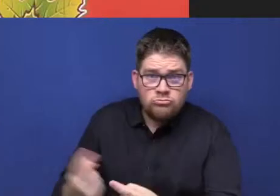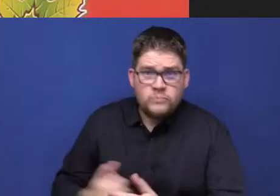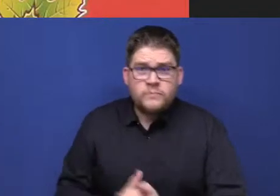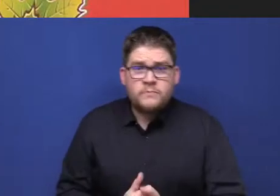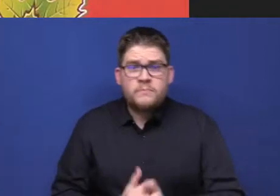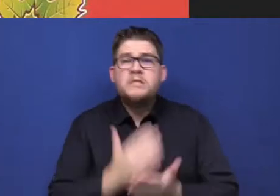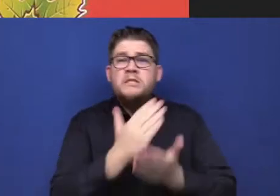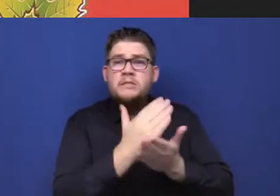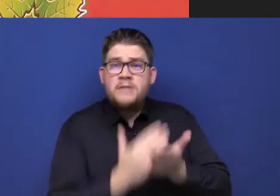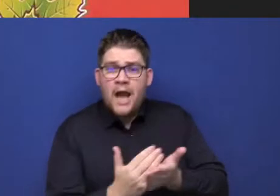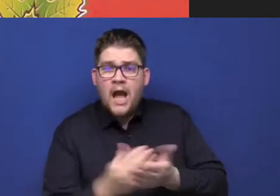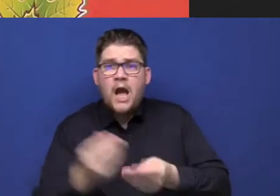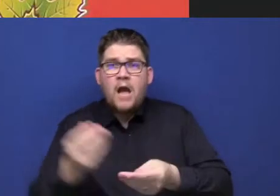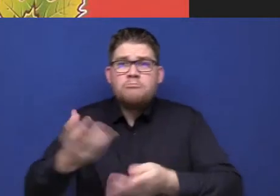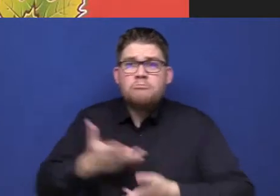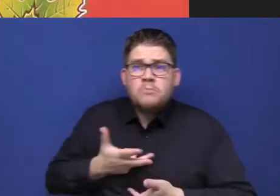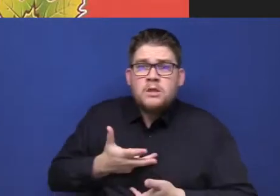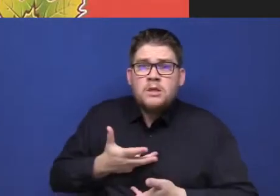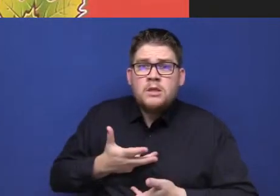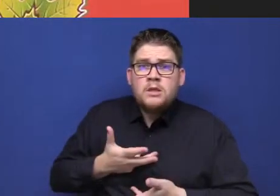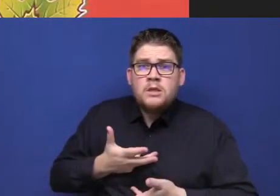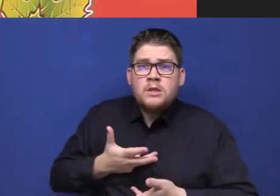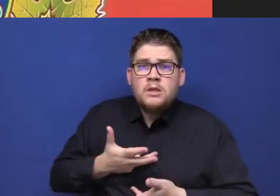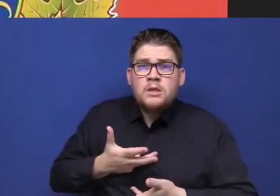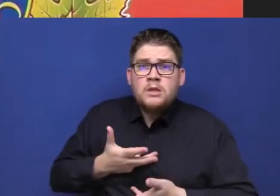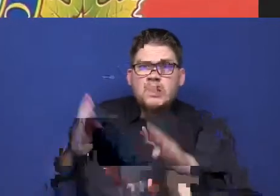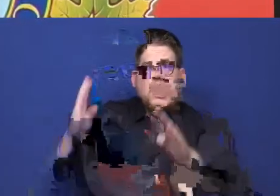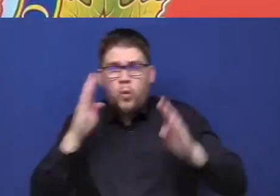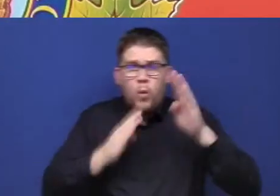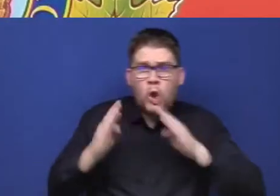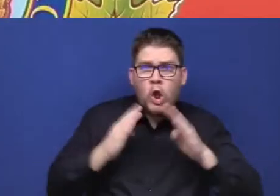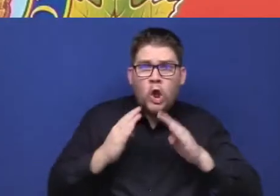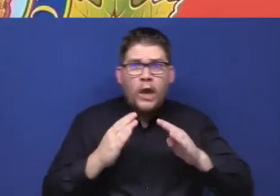for that question. To date, we haven't received any reports